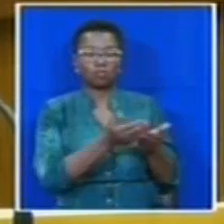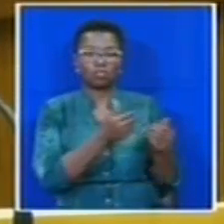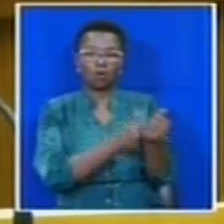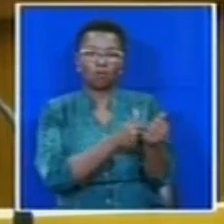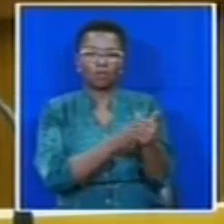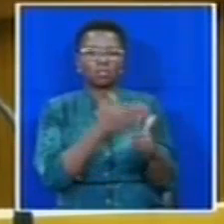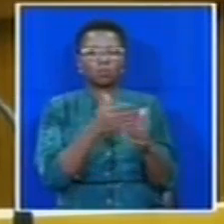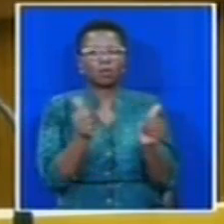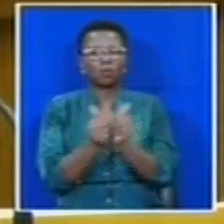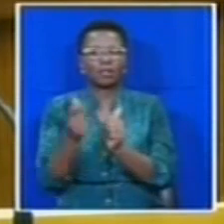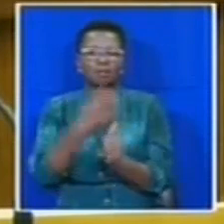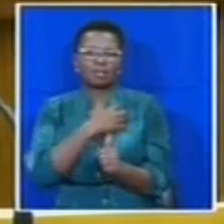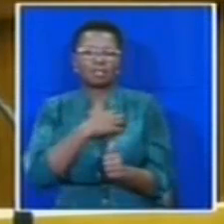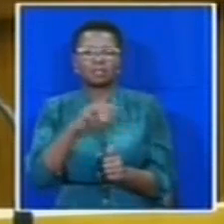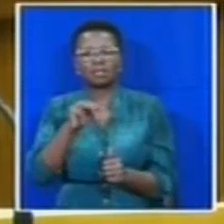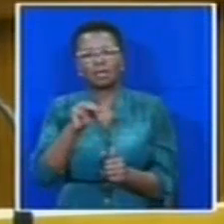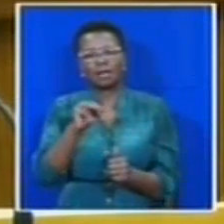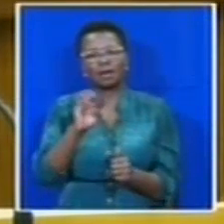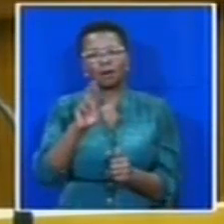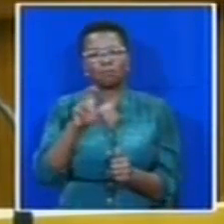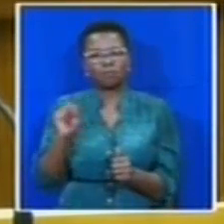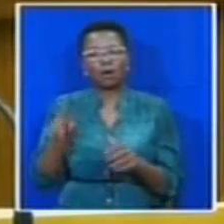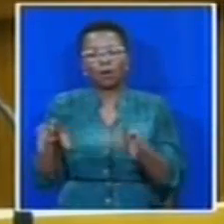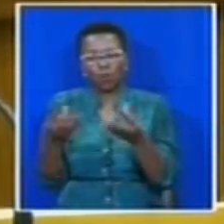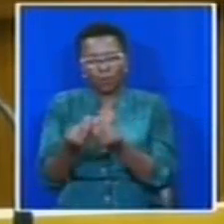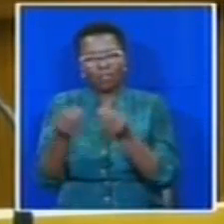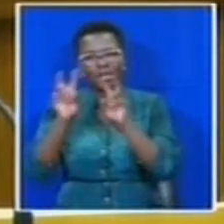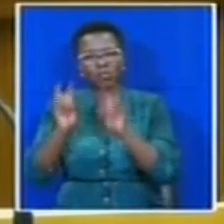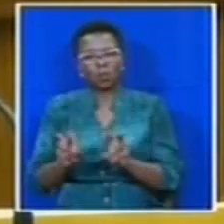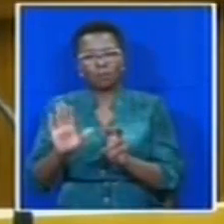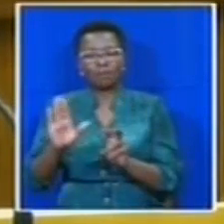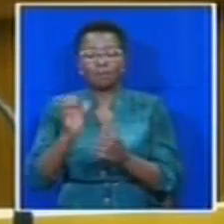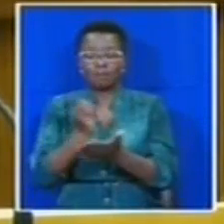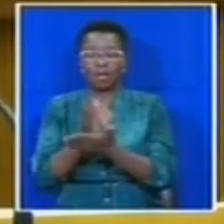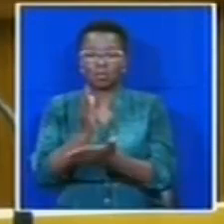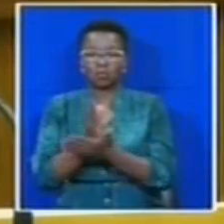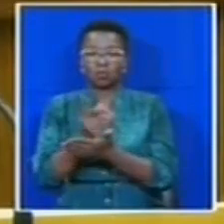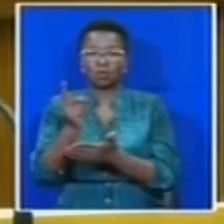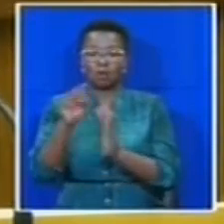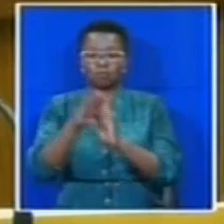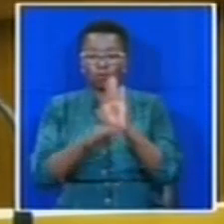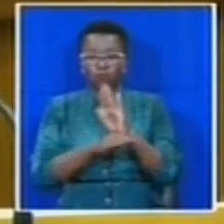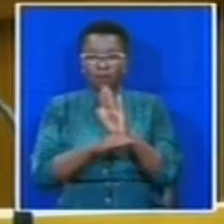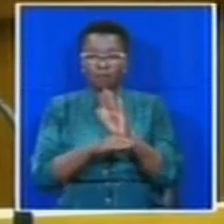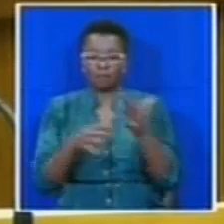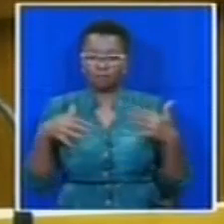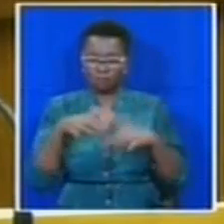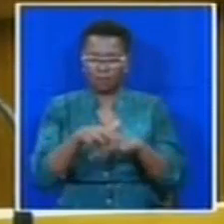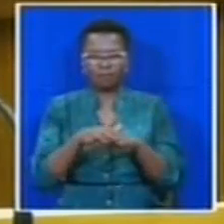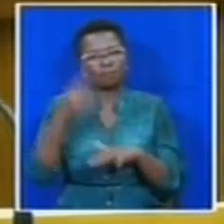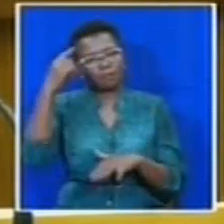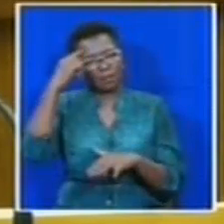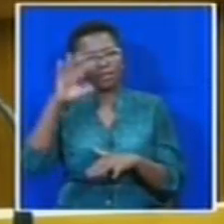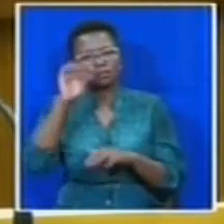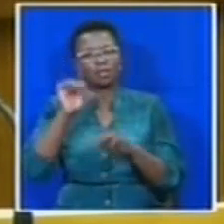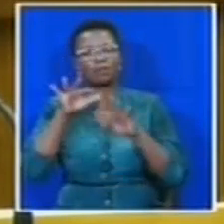and ESCOM to ensure that the scale and phasing of the program are in South Africa's best interests, and that procurement